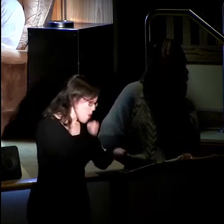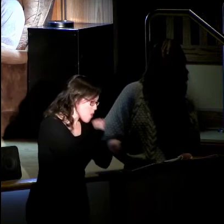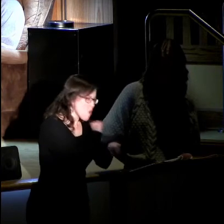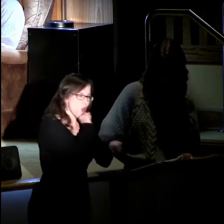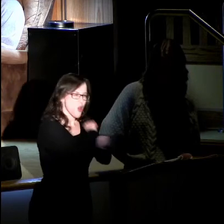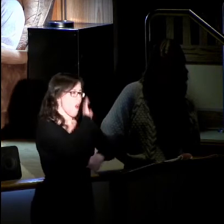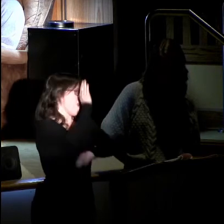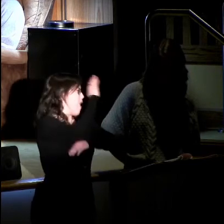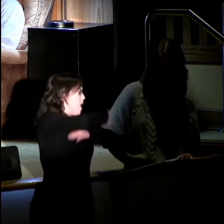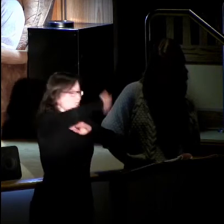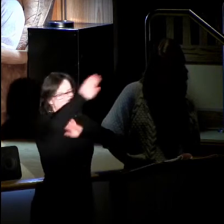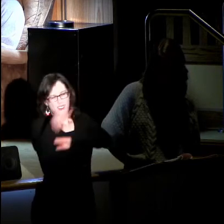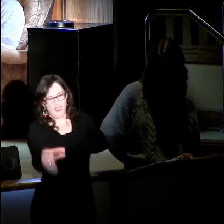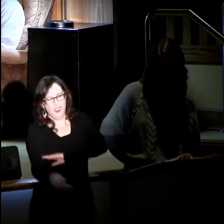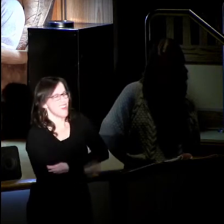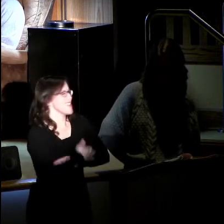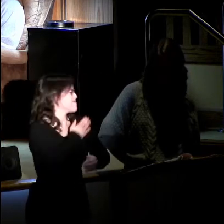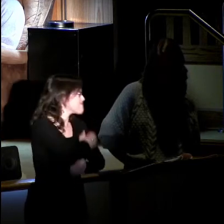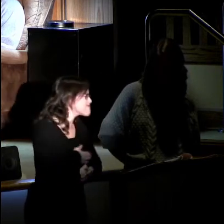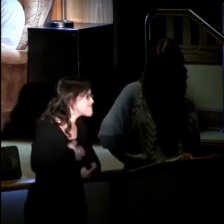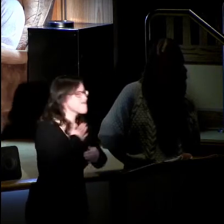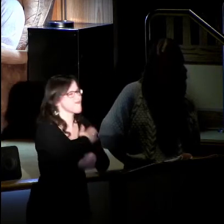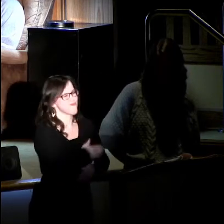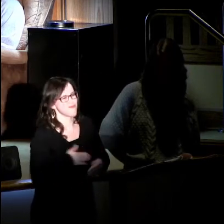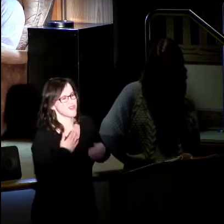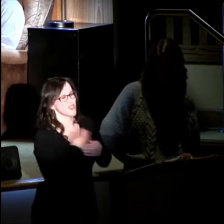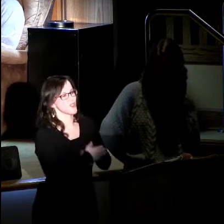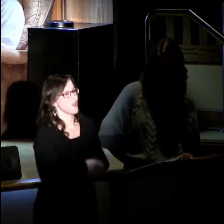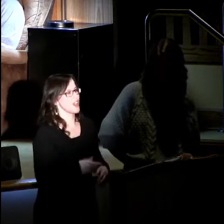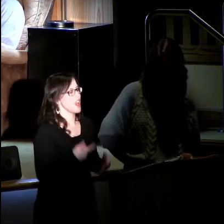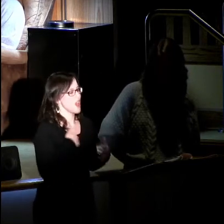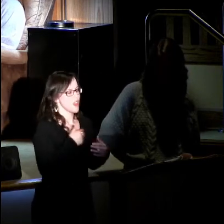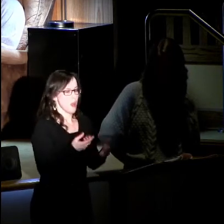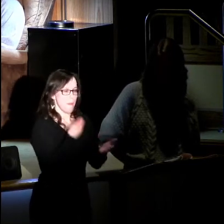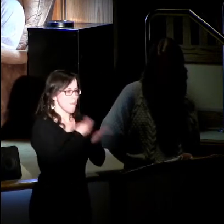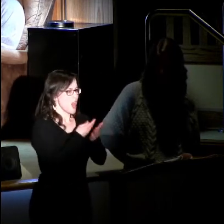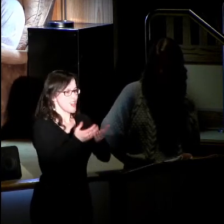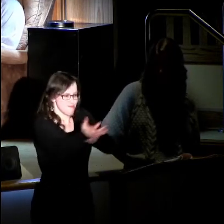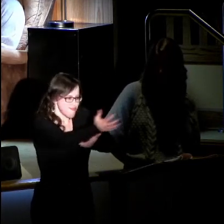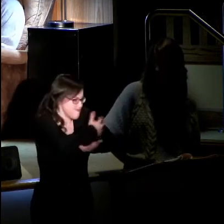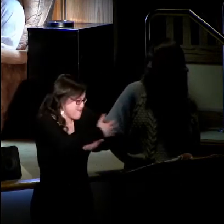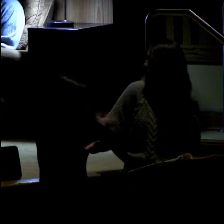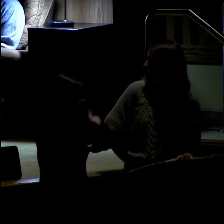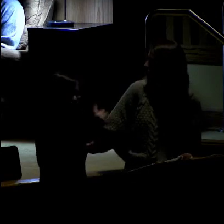needy family wasn't going to be poor anymore. The wealth of 1,000 kingdoms was piling up in our cookie jar.